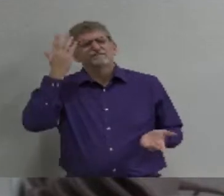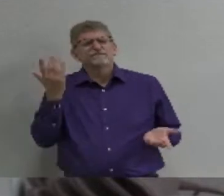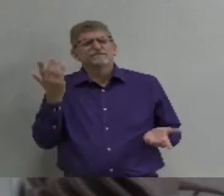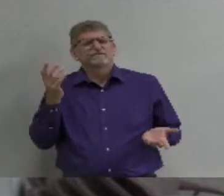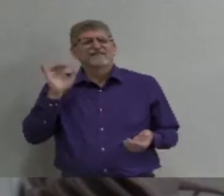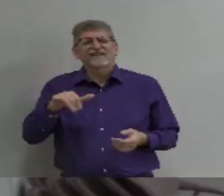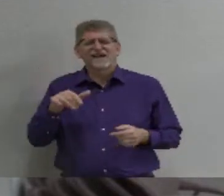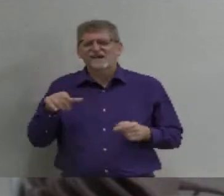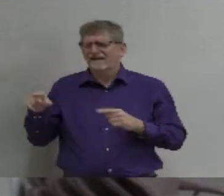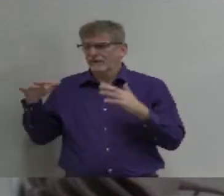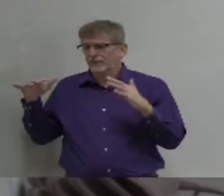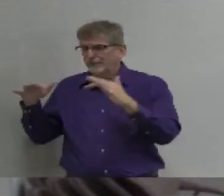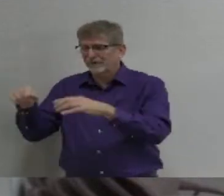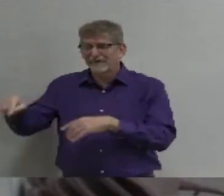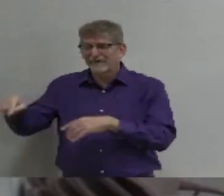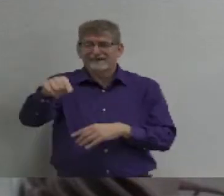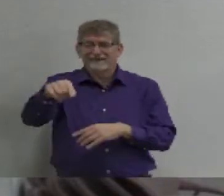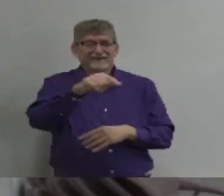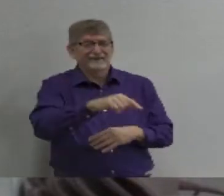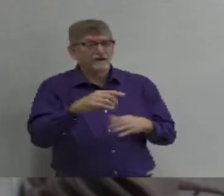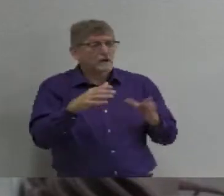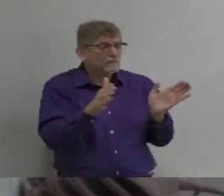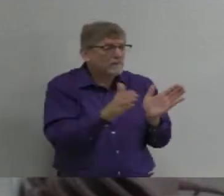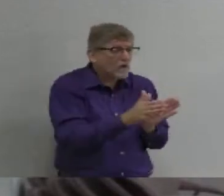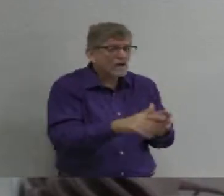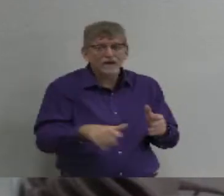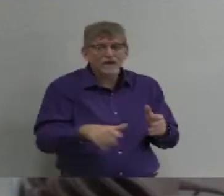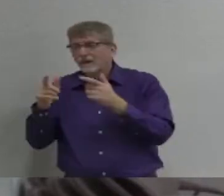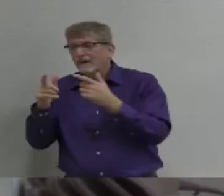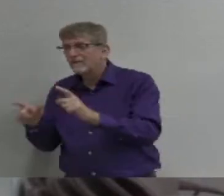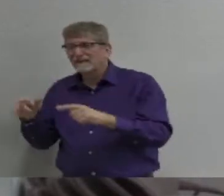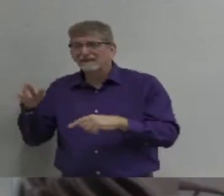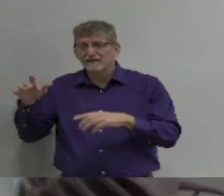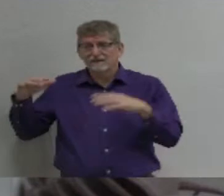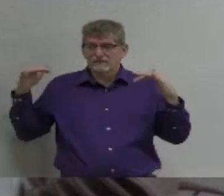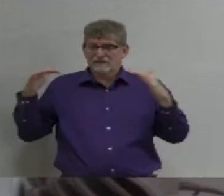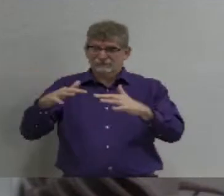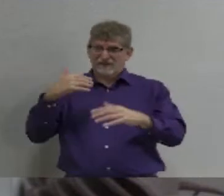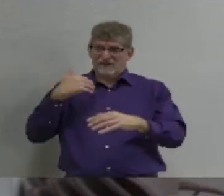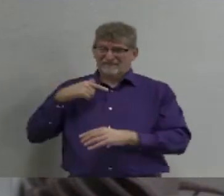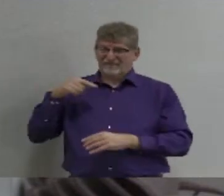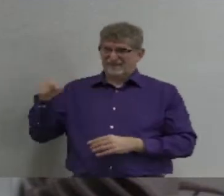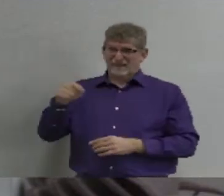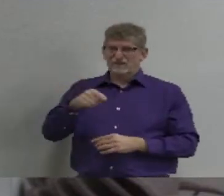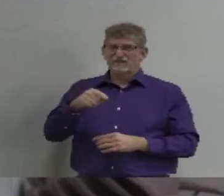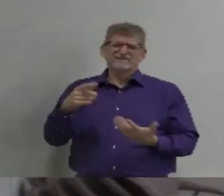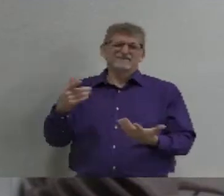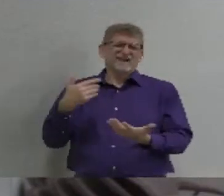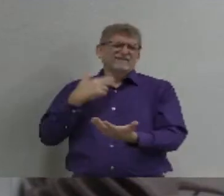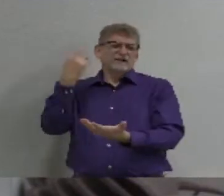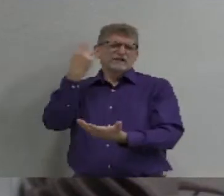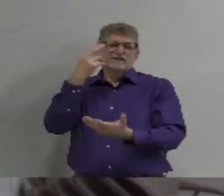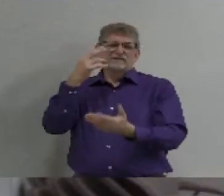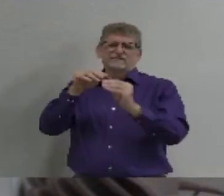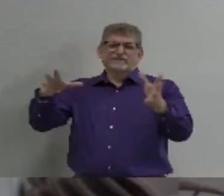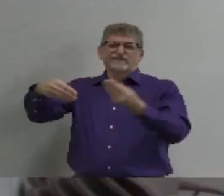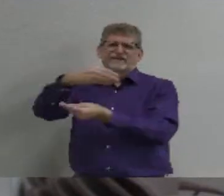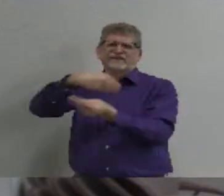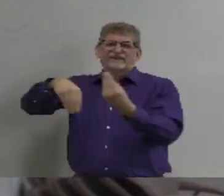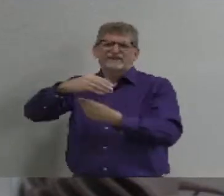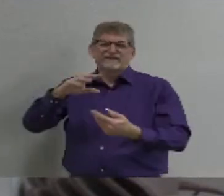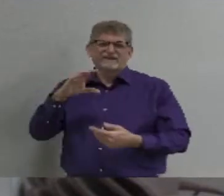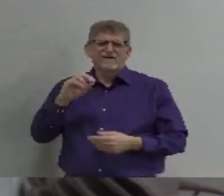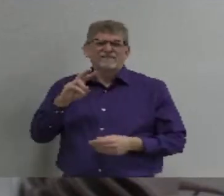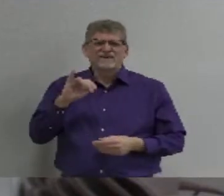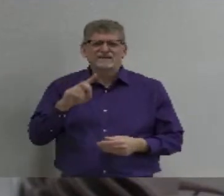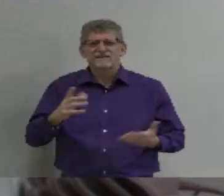gatherings, even small gatherings, are risky for transmission of COVID-19. And travel, as the CDC